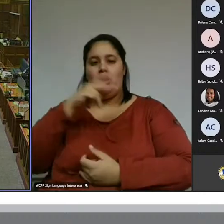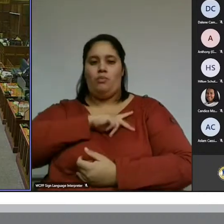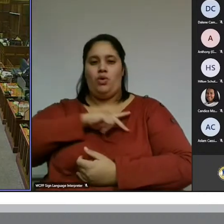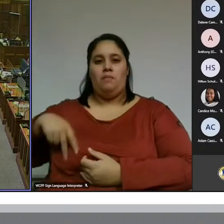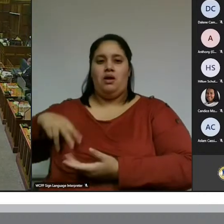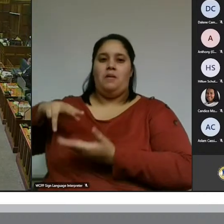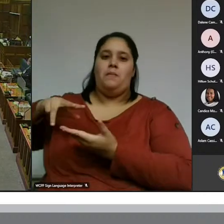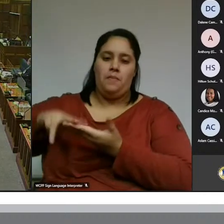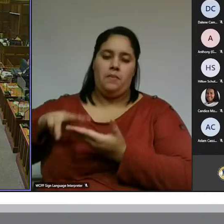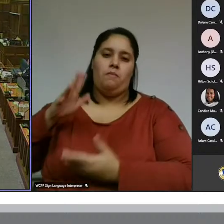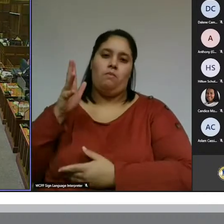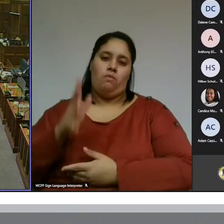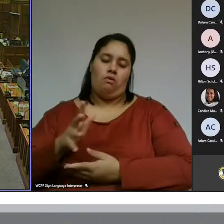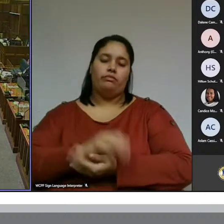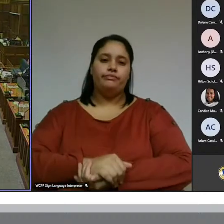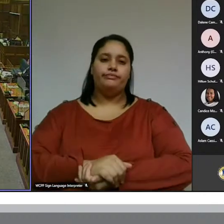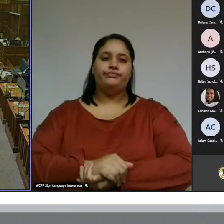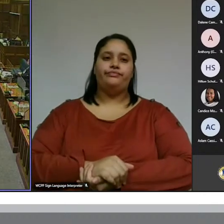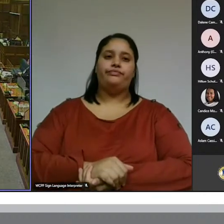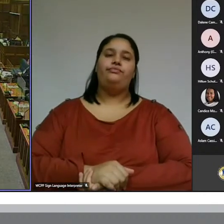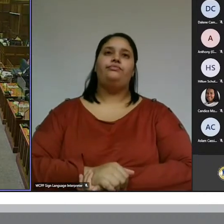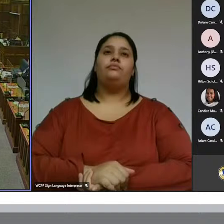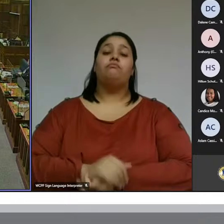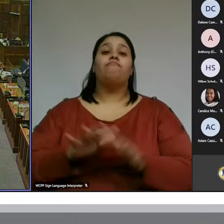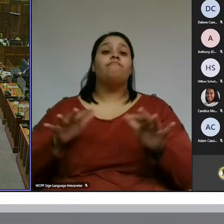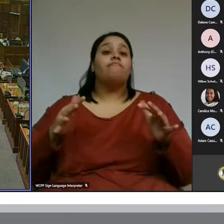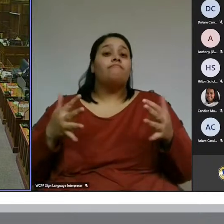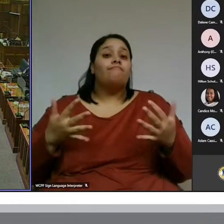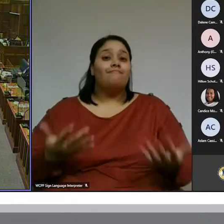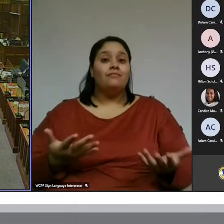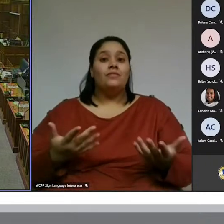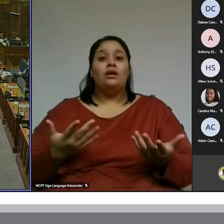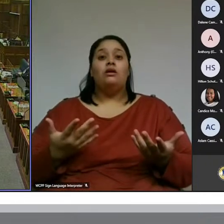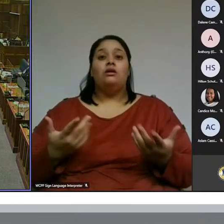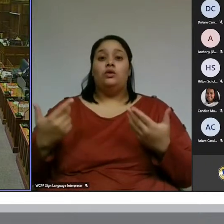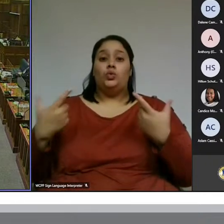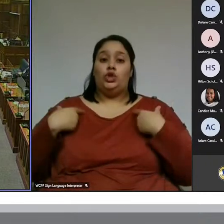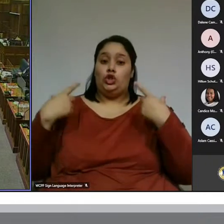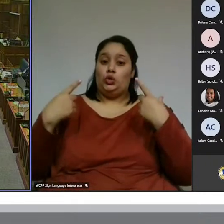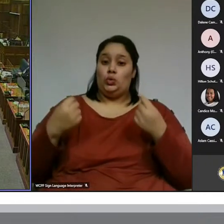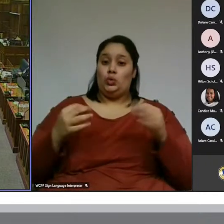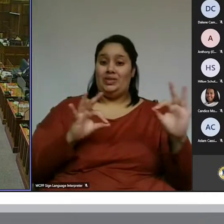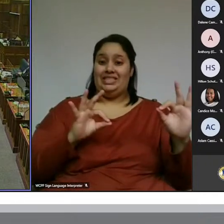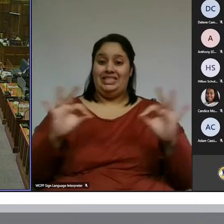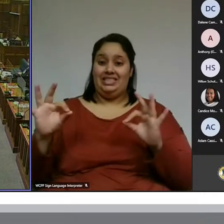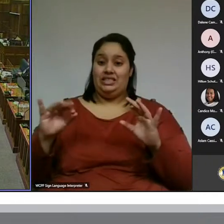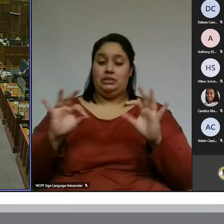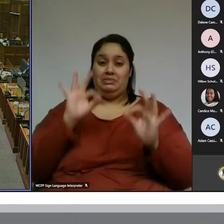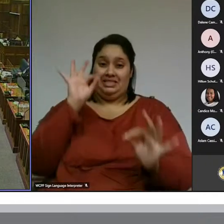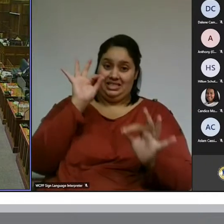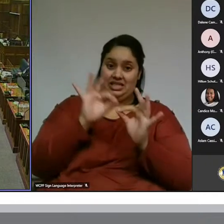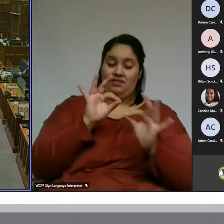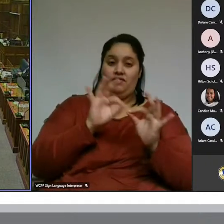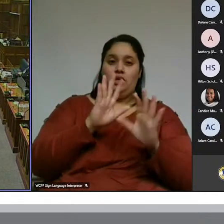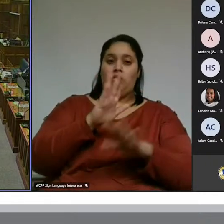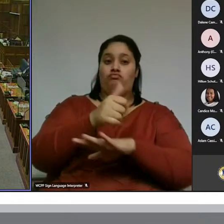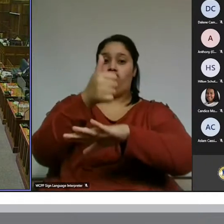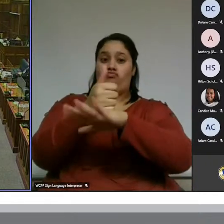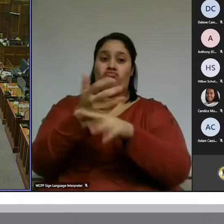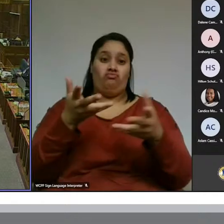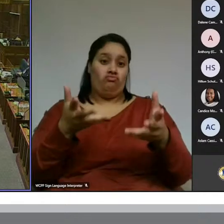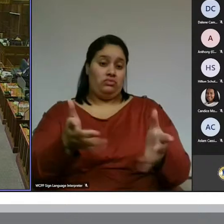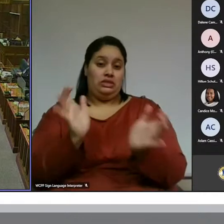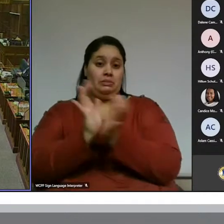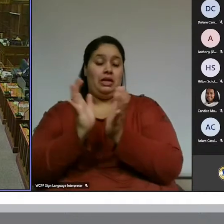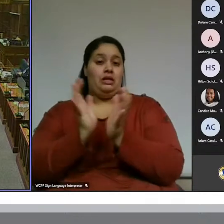still. So, how we're going to conduct this particular sitting is